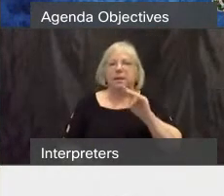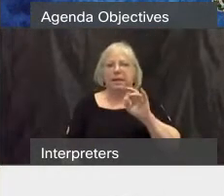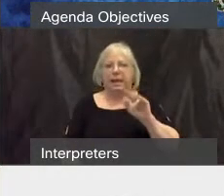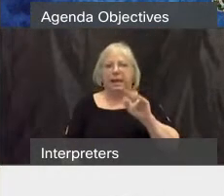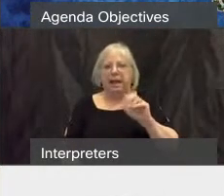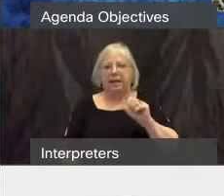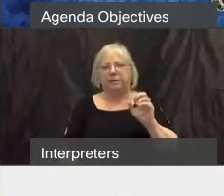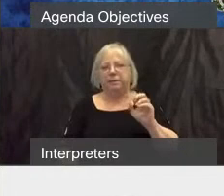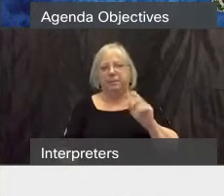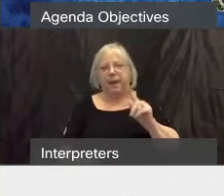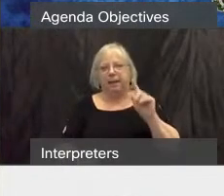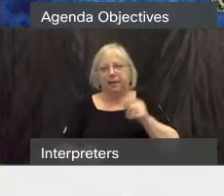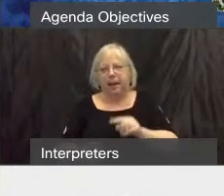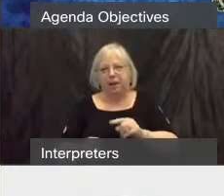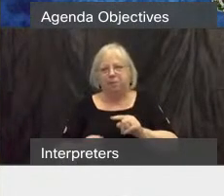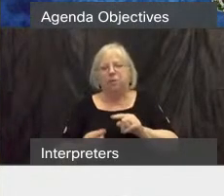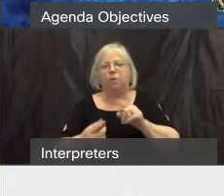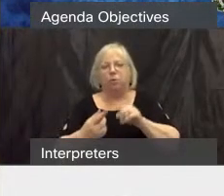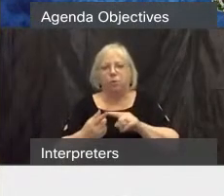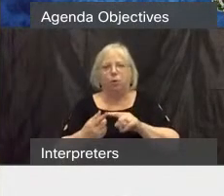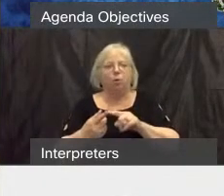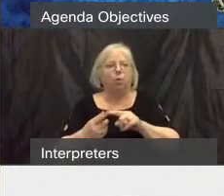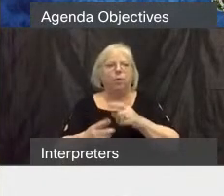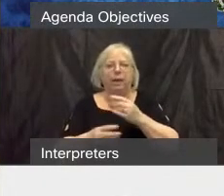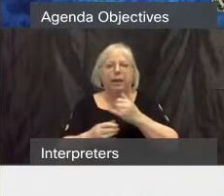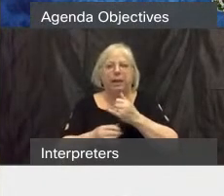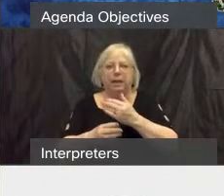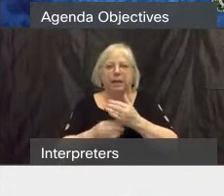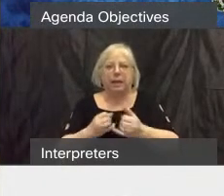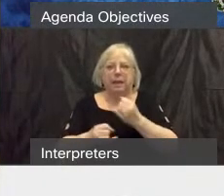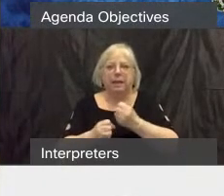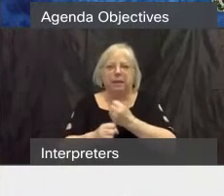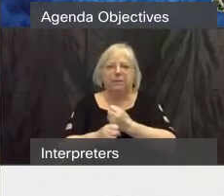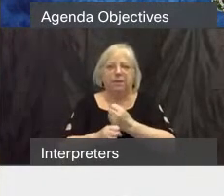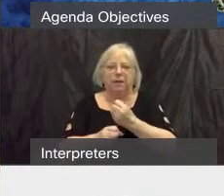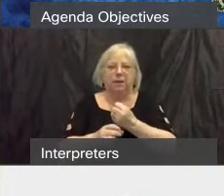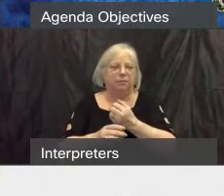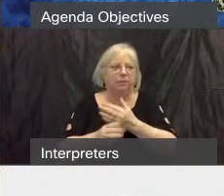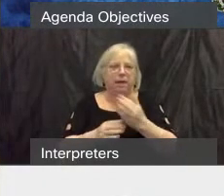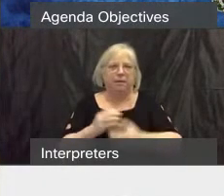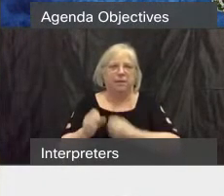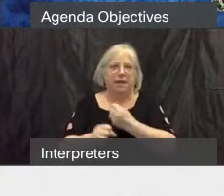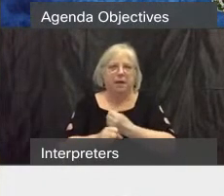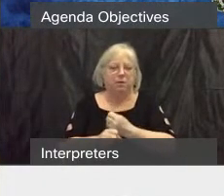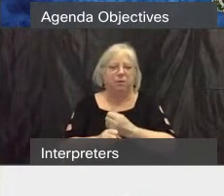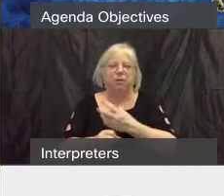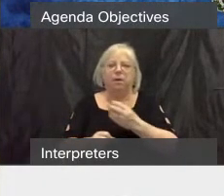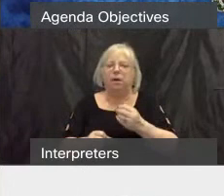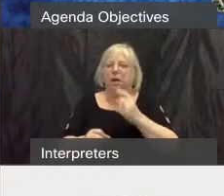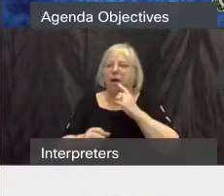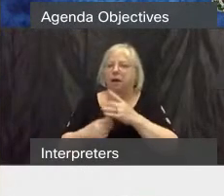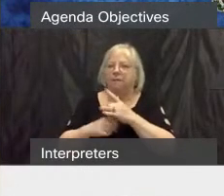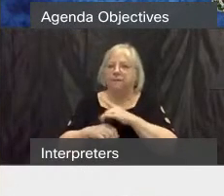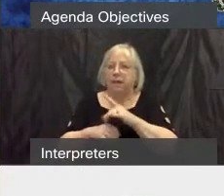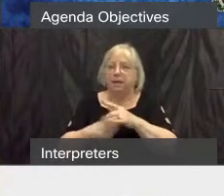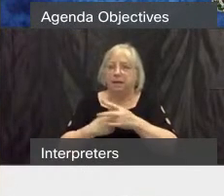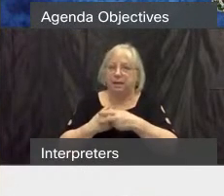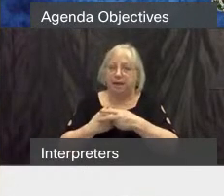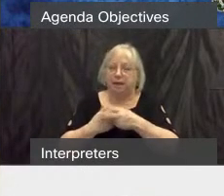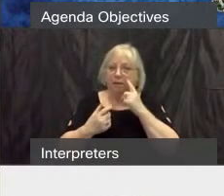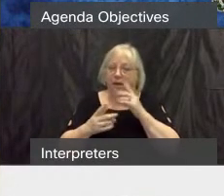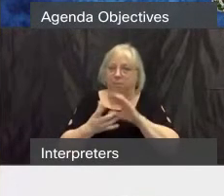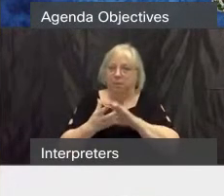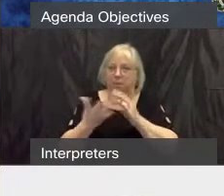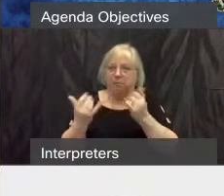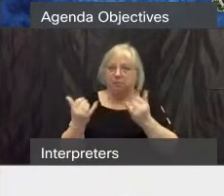billion? What was that? In the general fund, the vacancy savings, I believe we've got it up